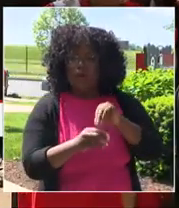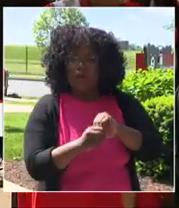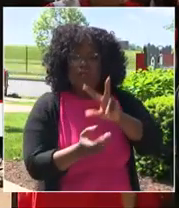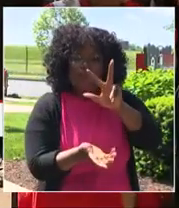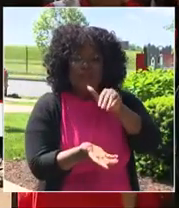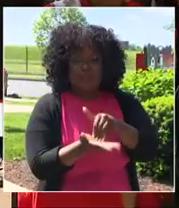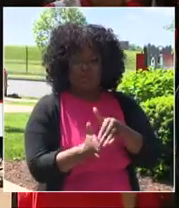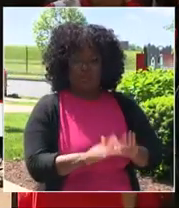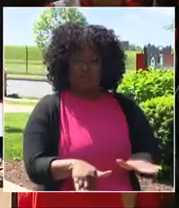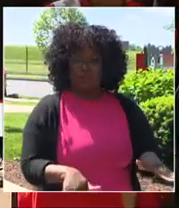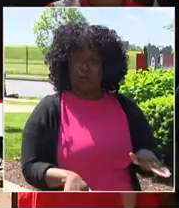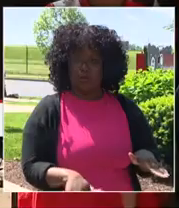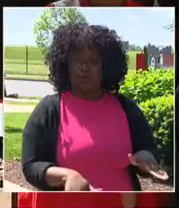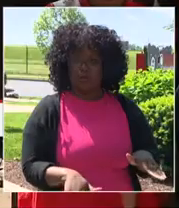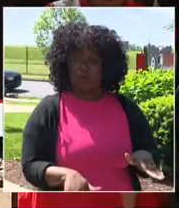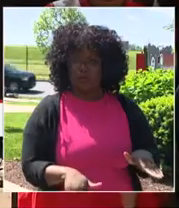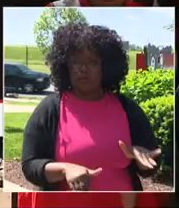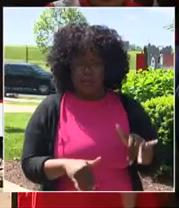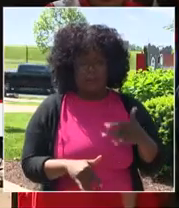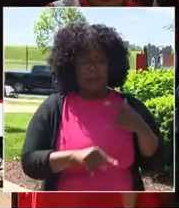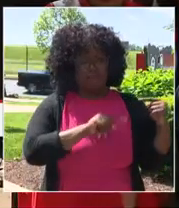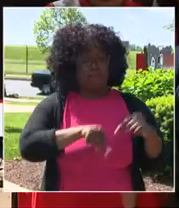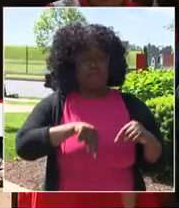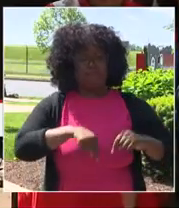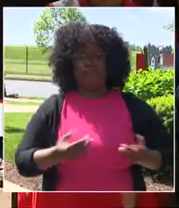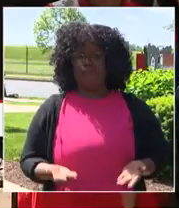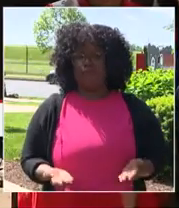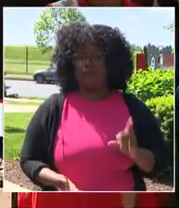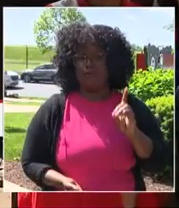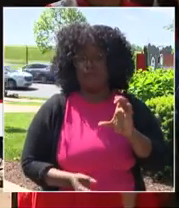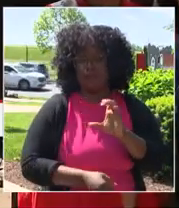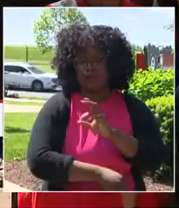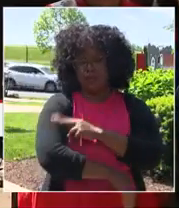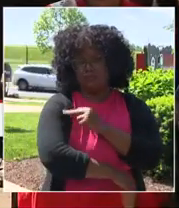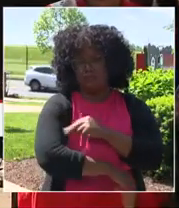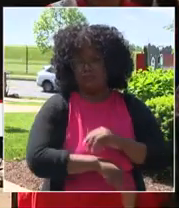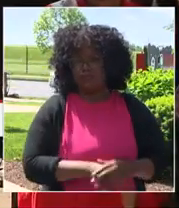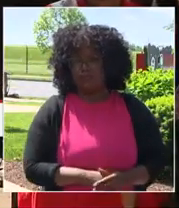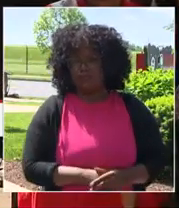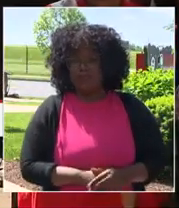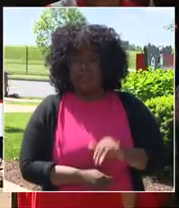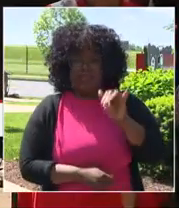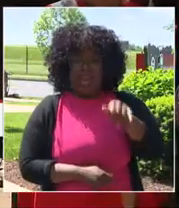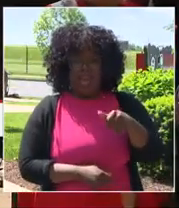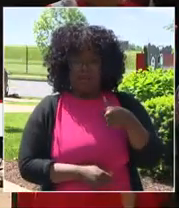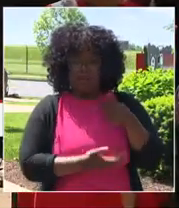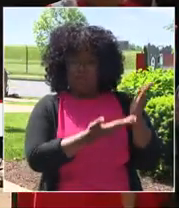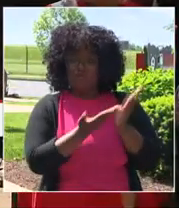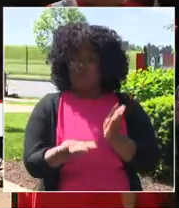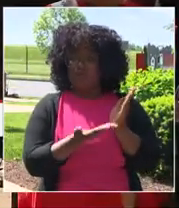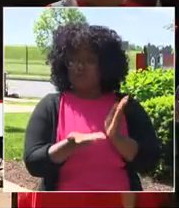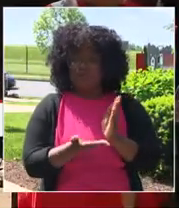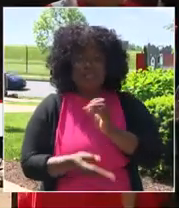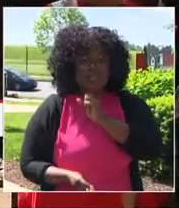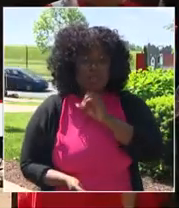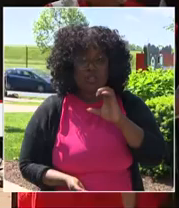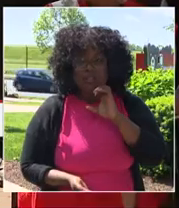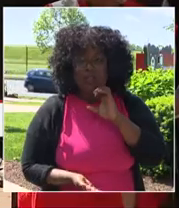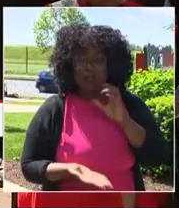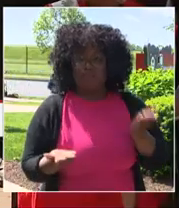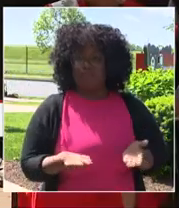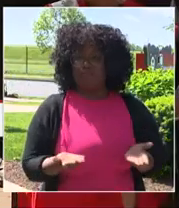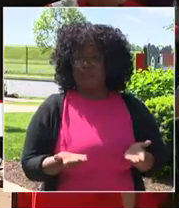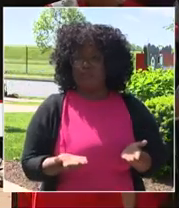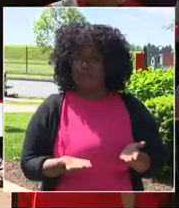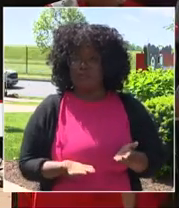to Children's. And we also transported over 8,000 seniors. Medicaid payments fund almost $1 out